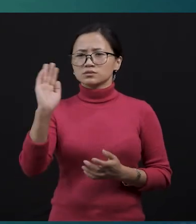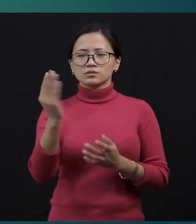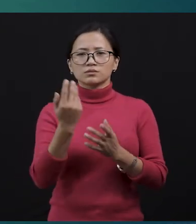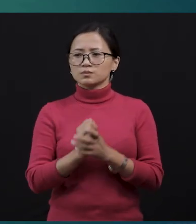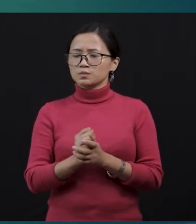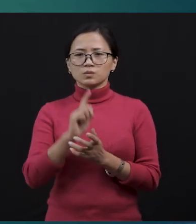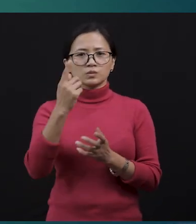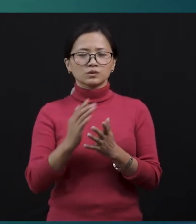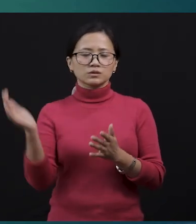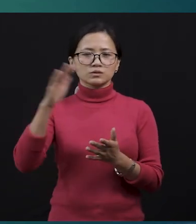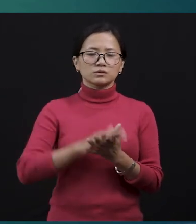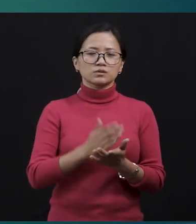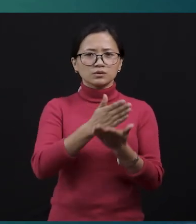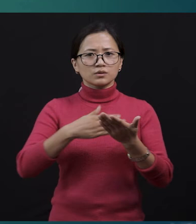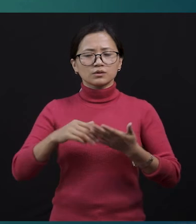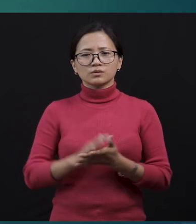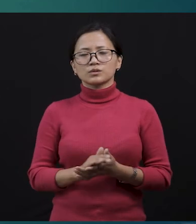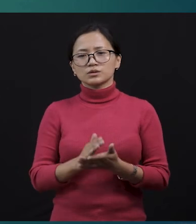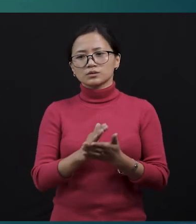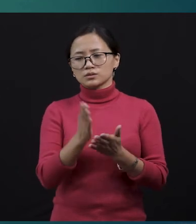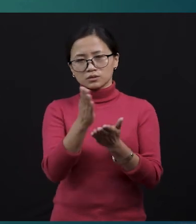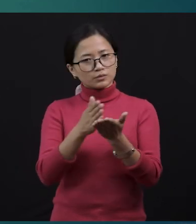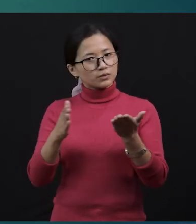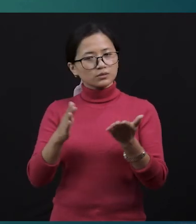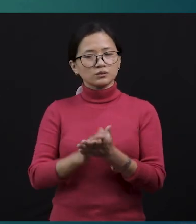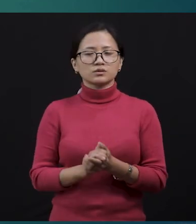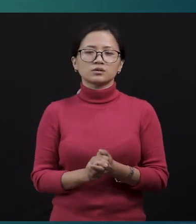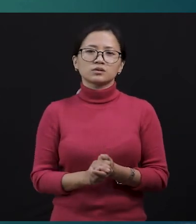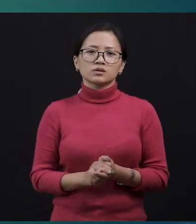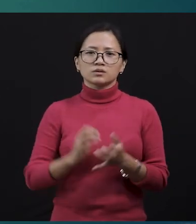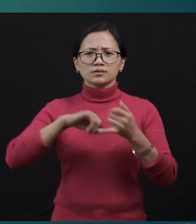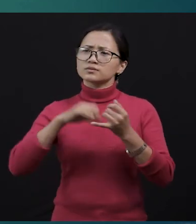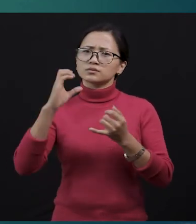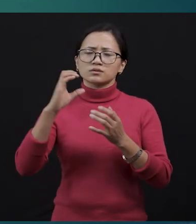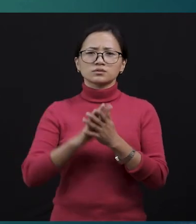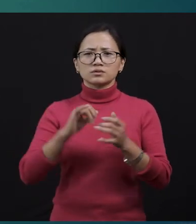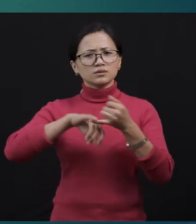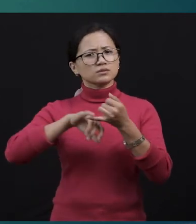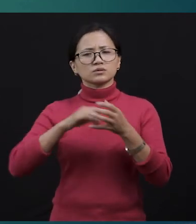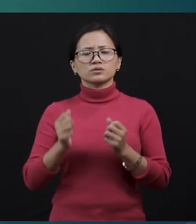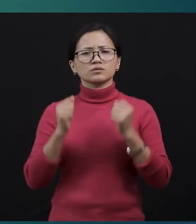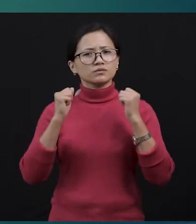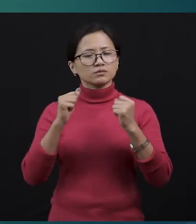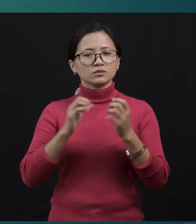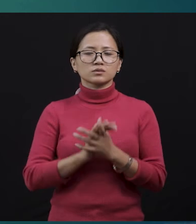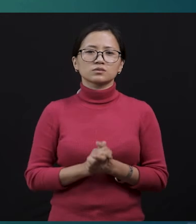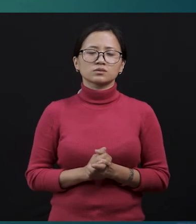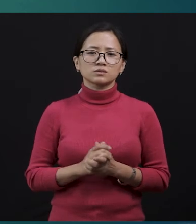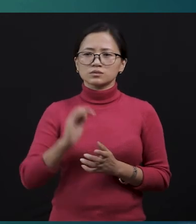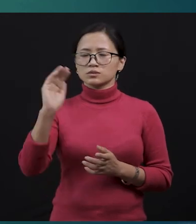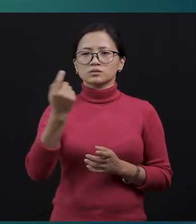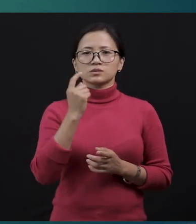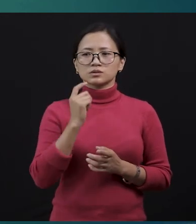tell you, you may find a particular subject difficult, maybe social sciences, science or whatever subject, you're finding it too difficult. But